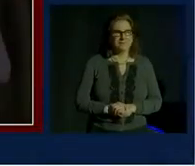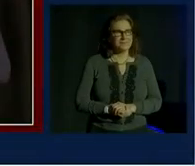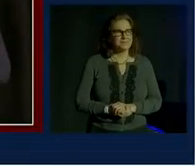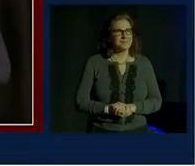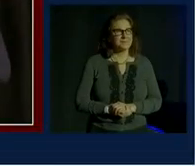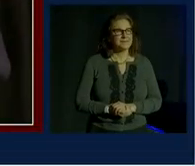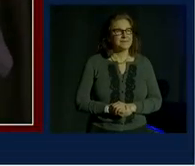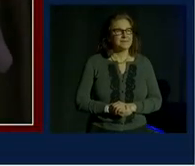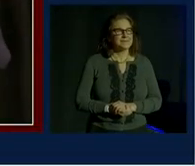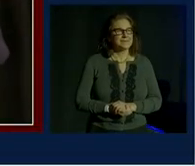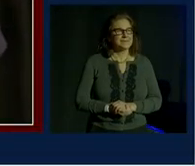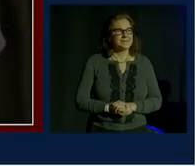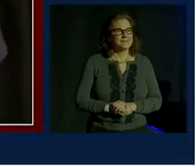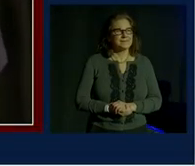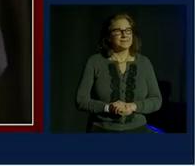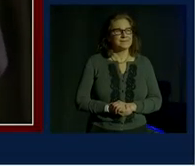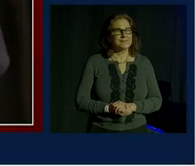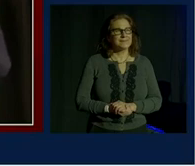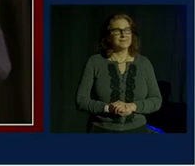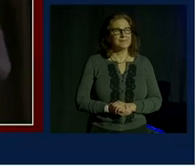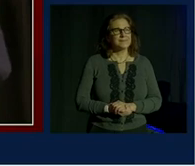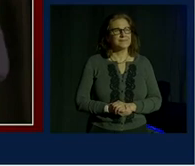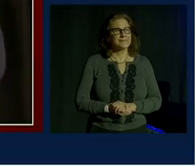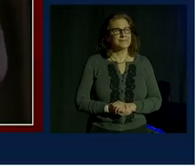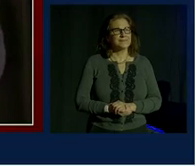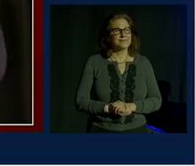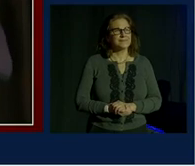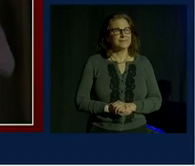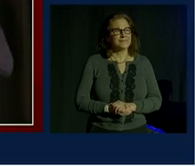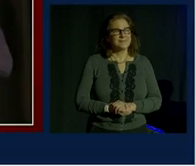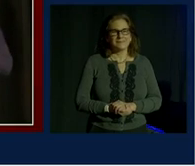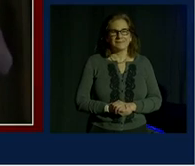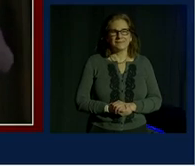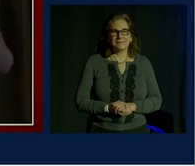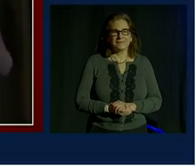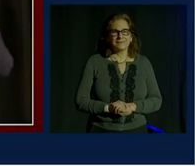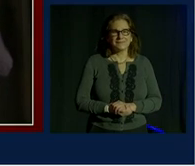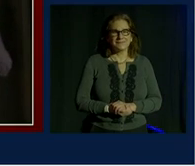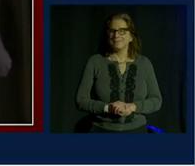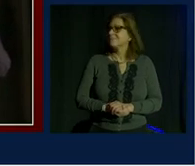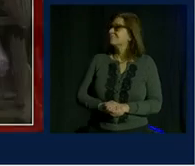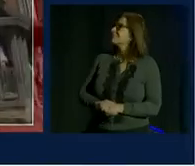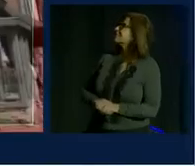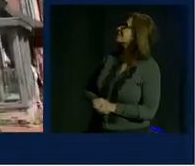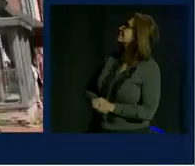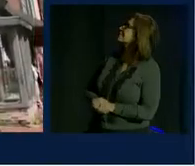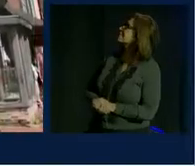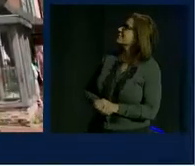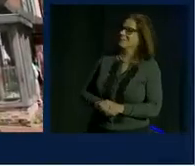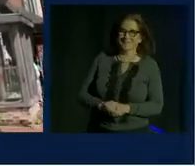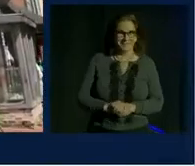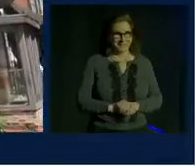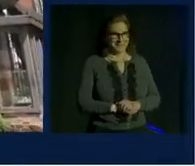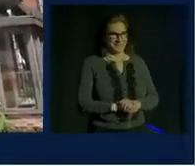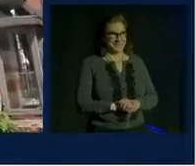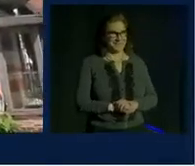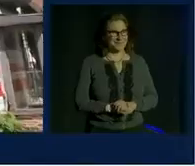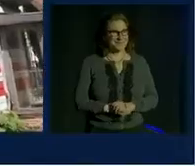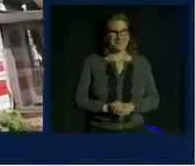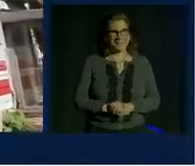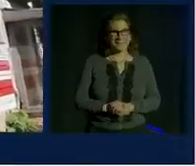This is a fund that the city has invested $100 million in to help our businesses get to the other side of this